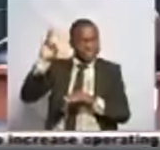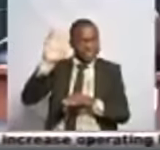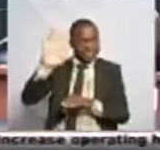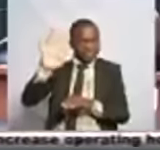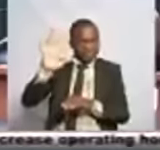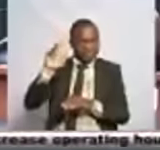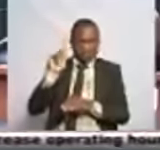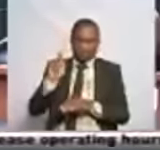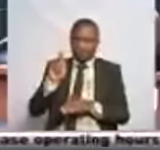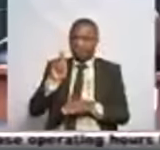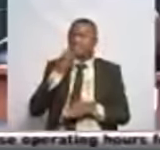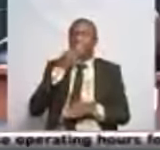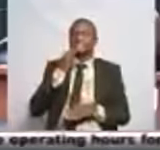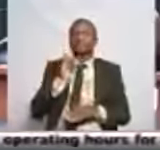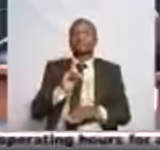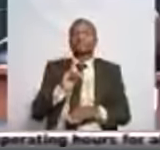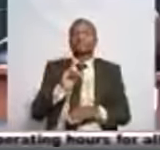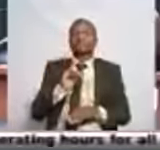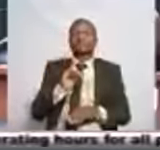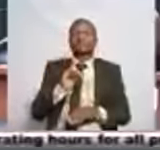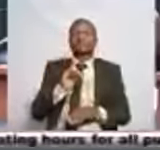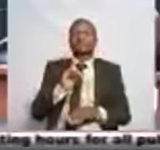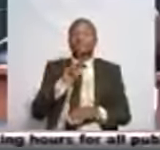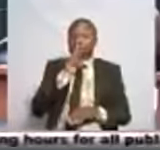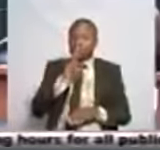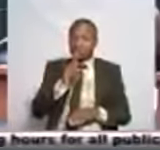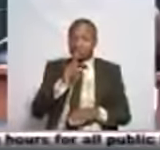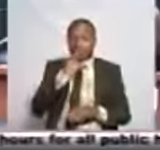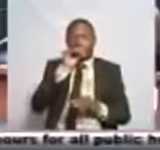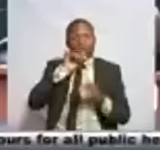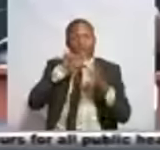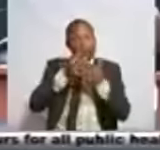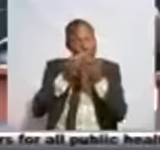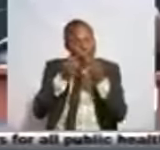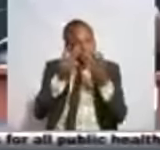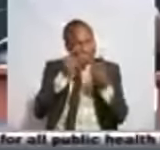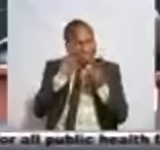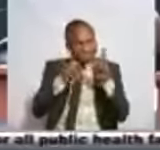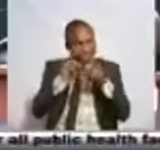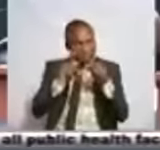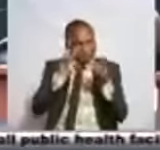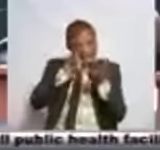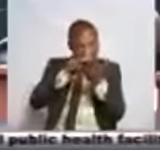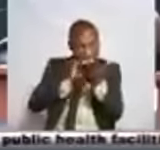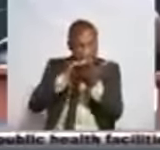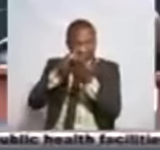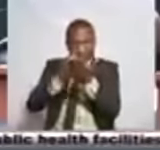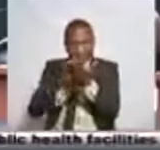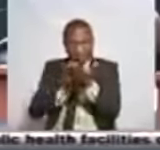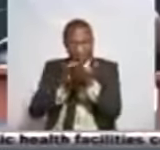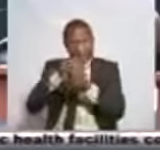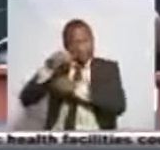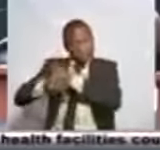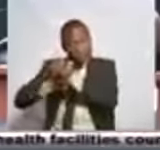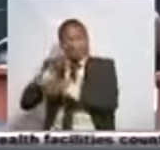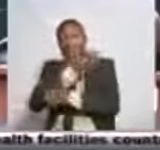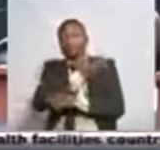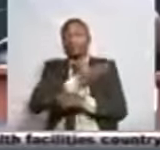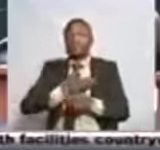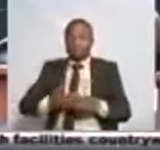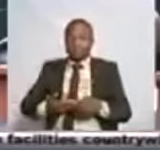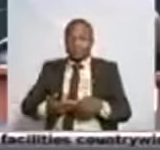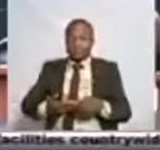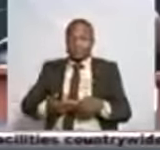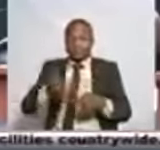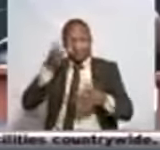365, it's retrogressive. Sincerely speaking, how many people have you recorded that have suffered a serious